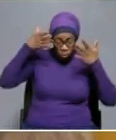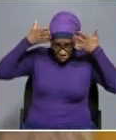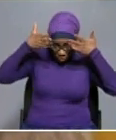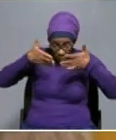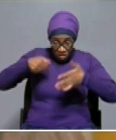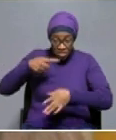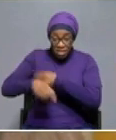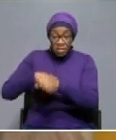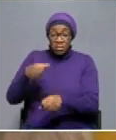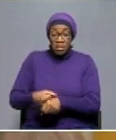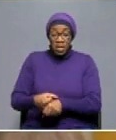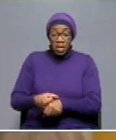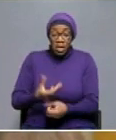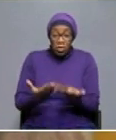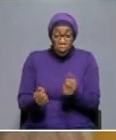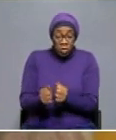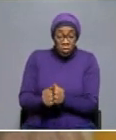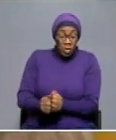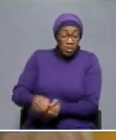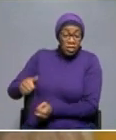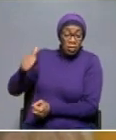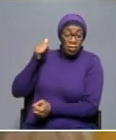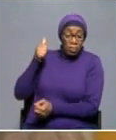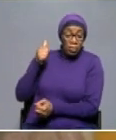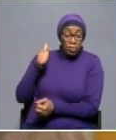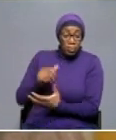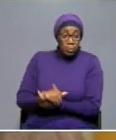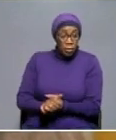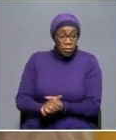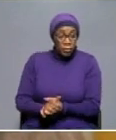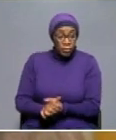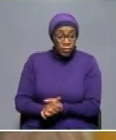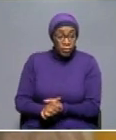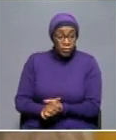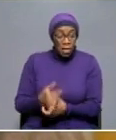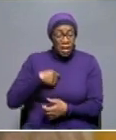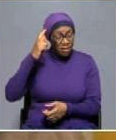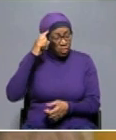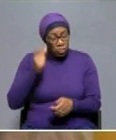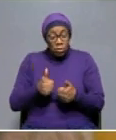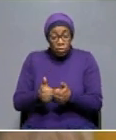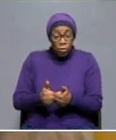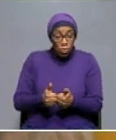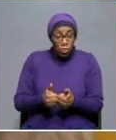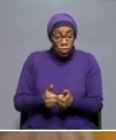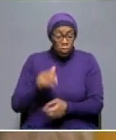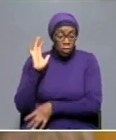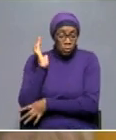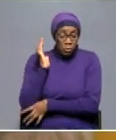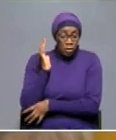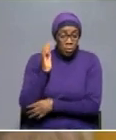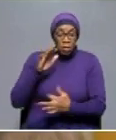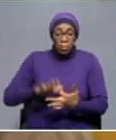last 2.5 to 3 years of his presidency. And I think it was a good summary of what government's